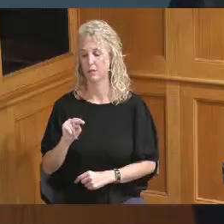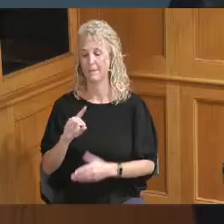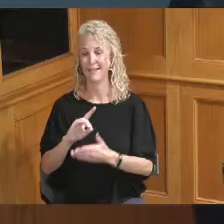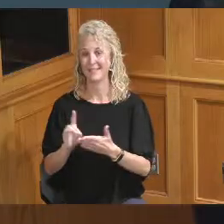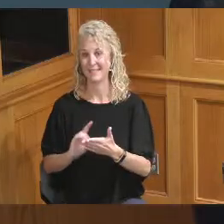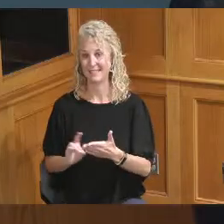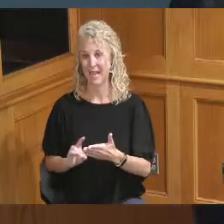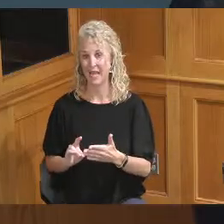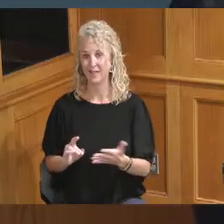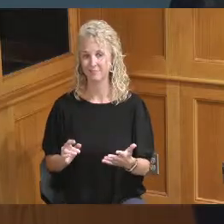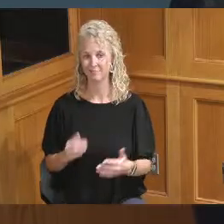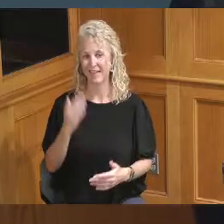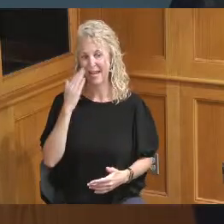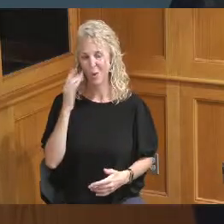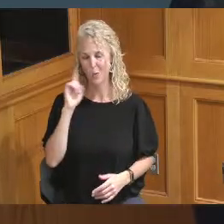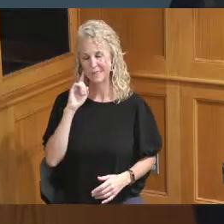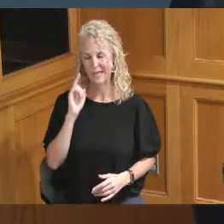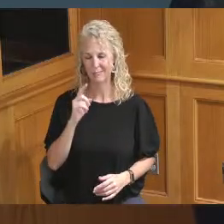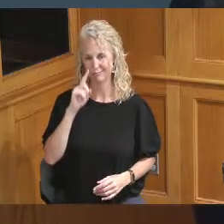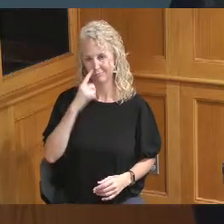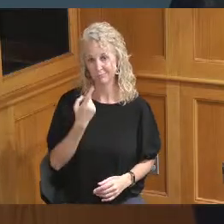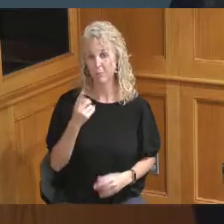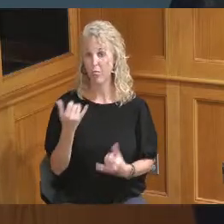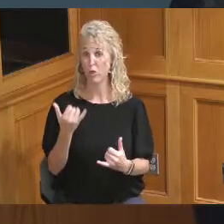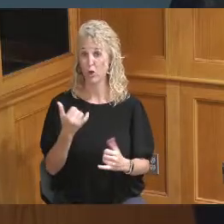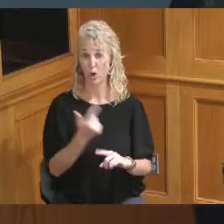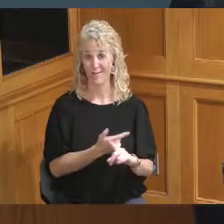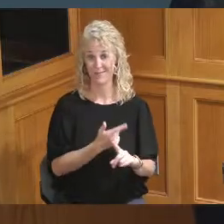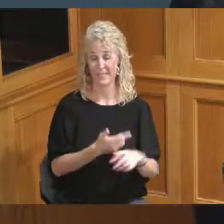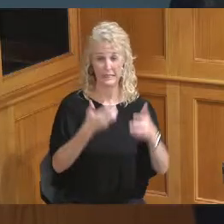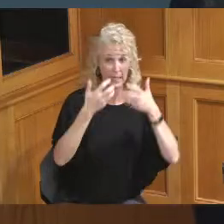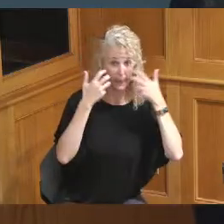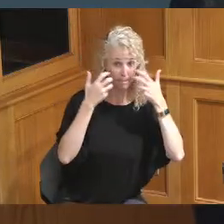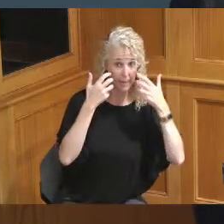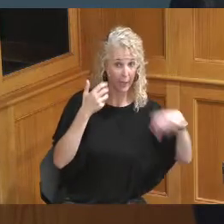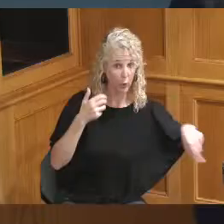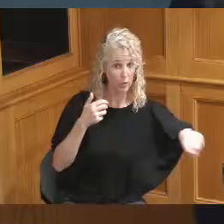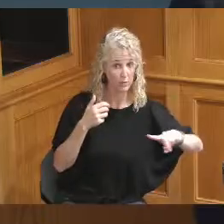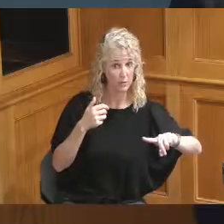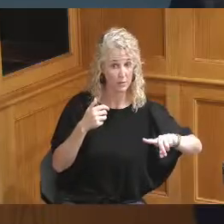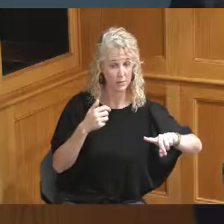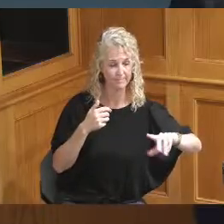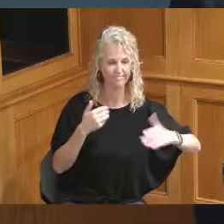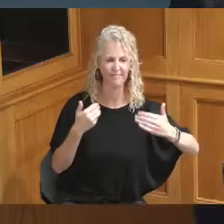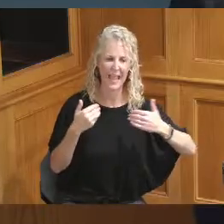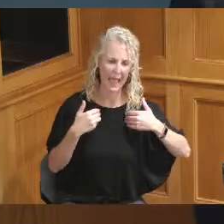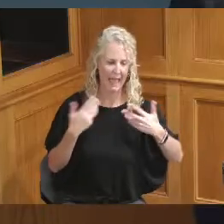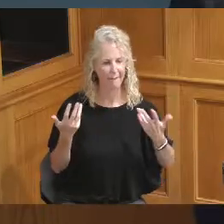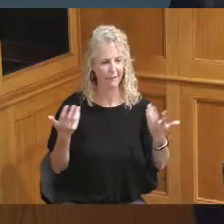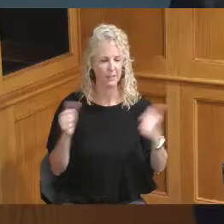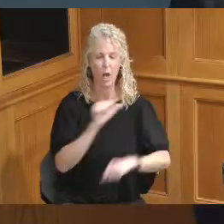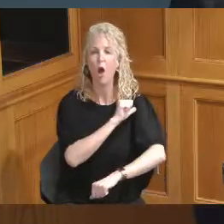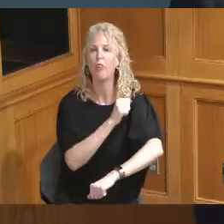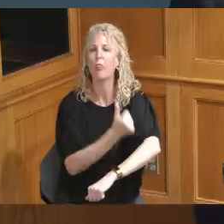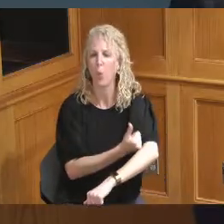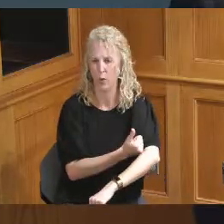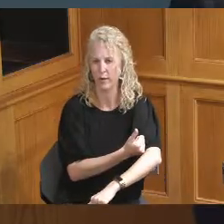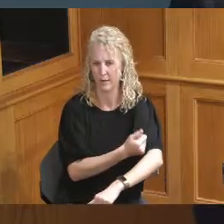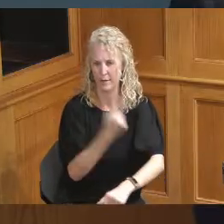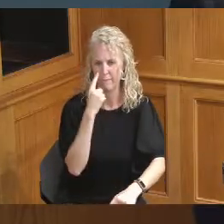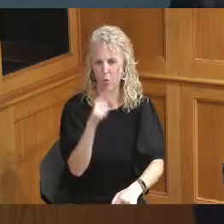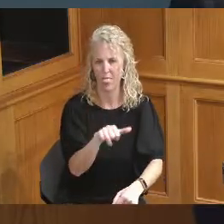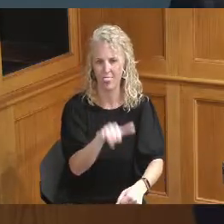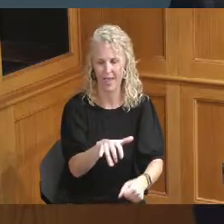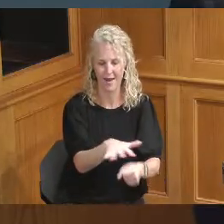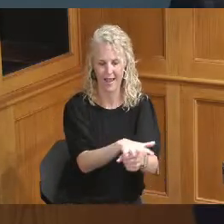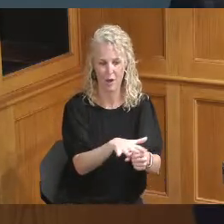this piece. Right now, under the current lease, the Bengals have had certain authority to control what does and does not happen